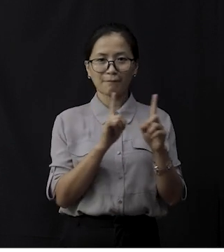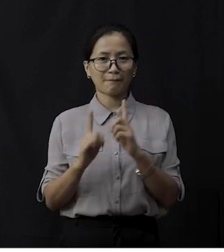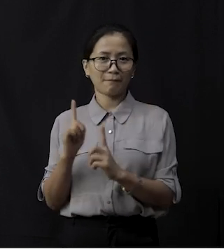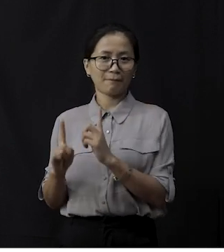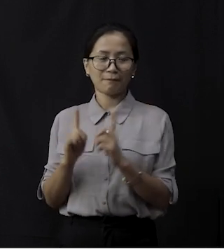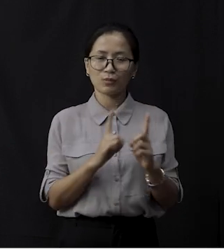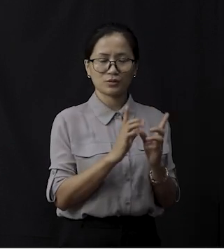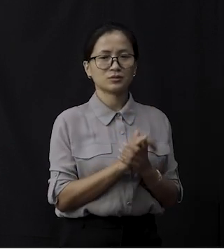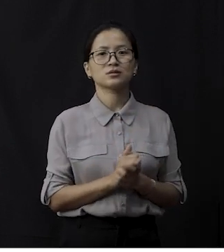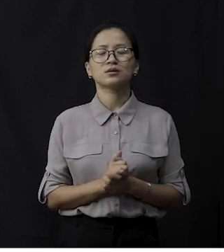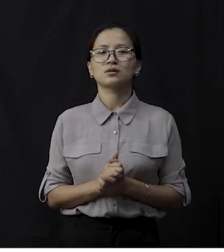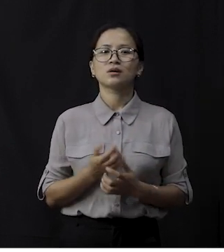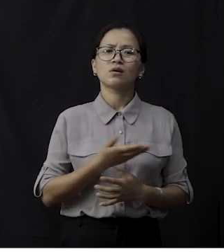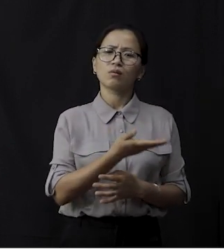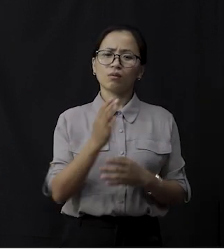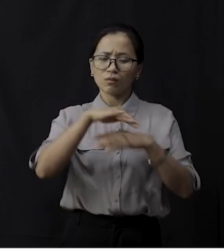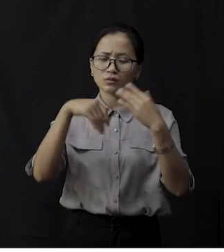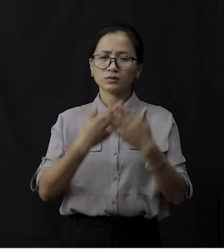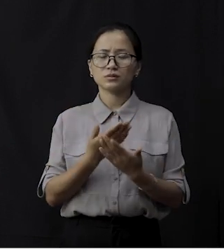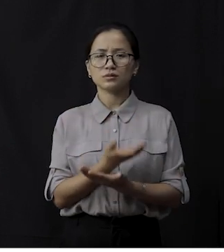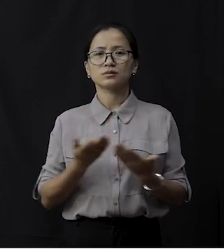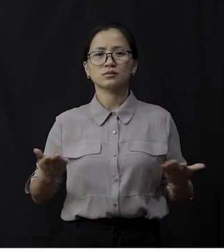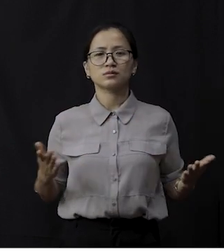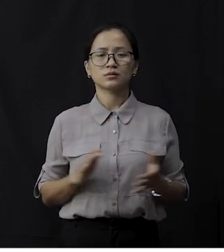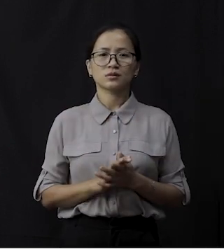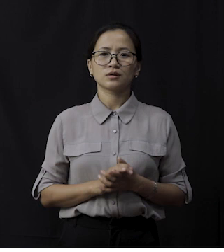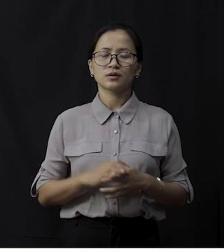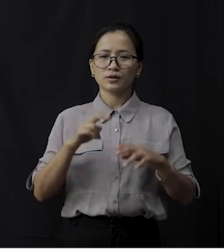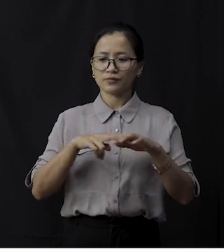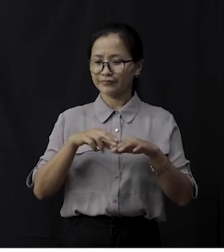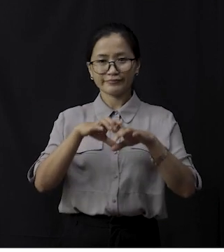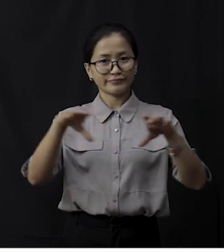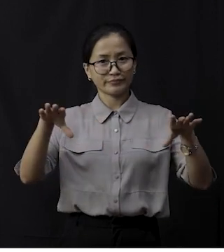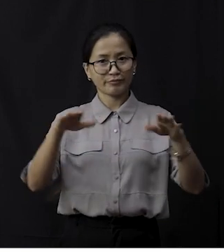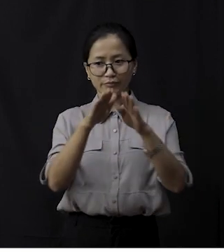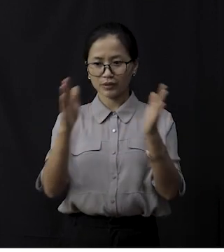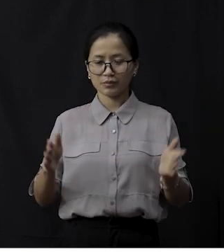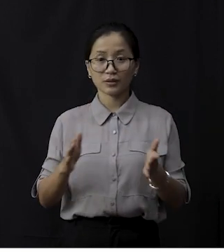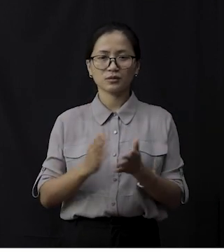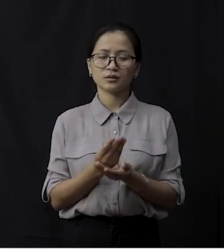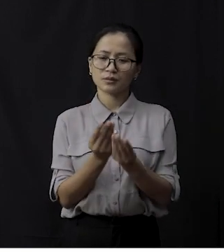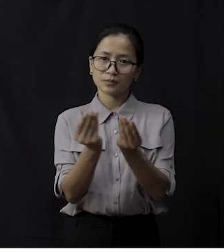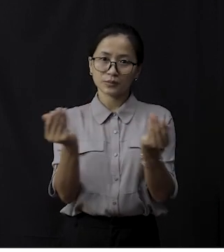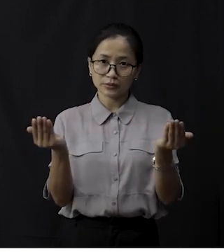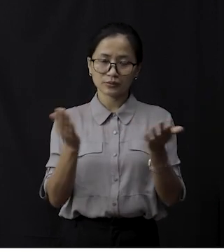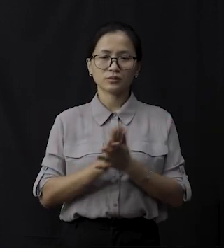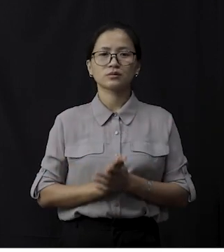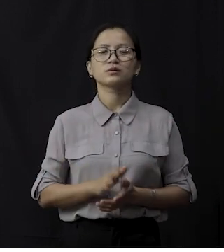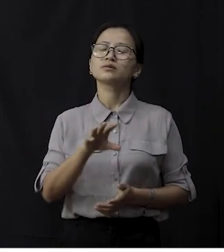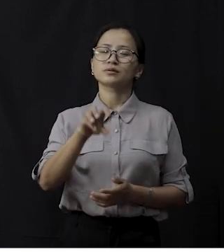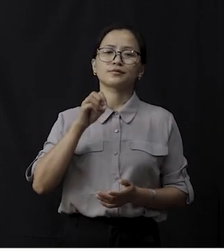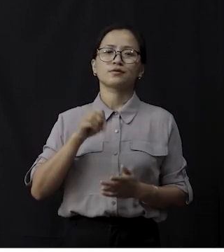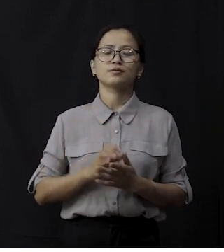plants. So all these things, all these furnitures, most of the house materials we